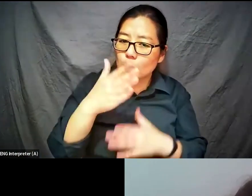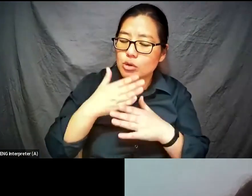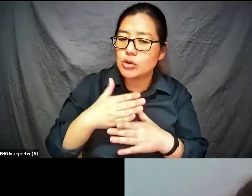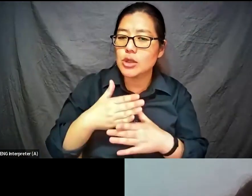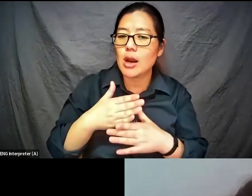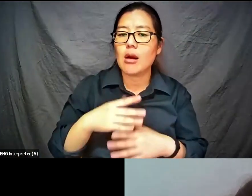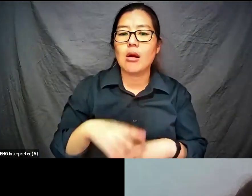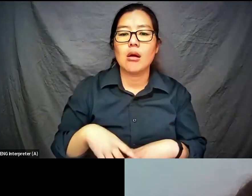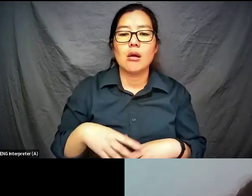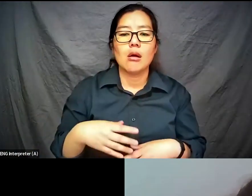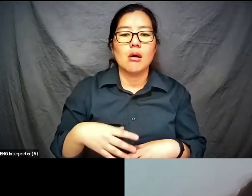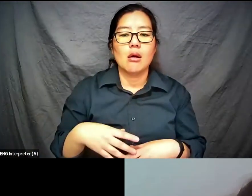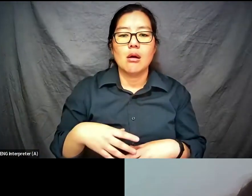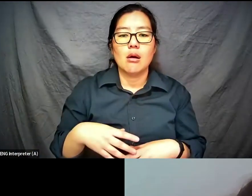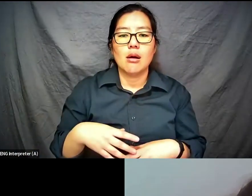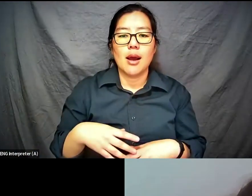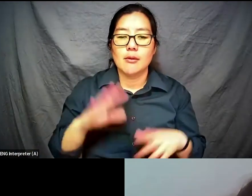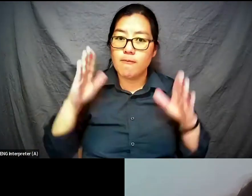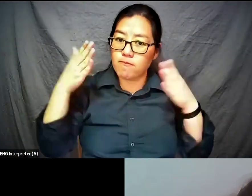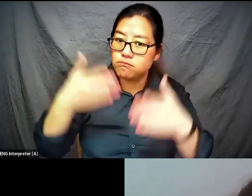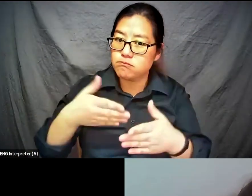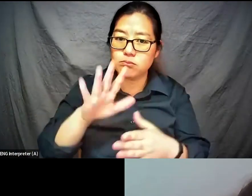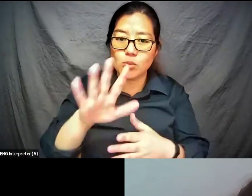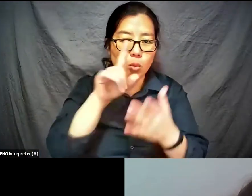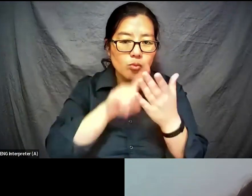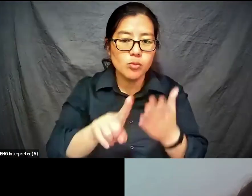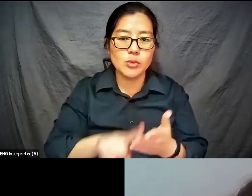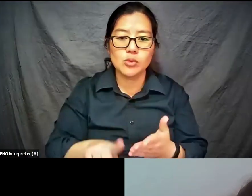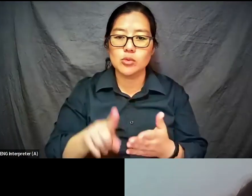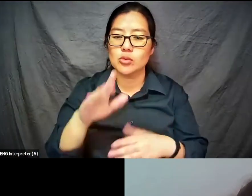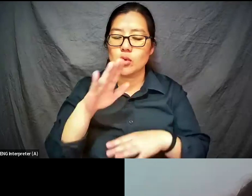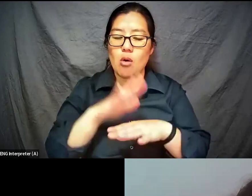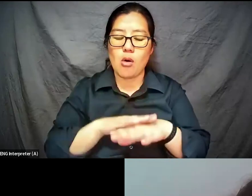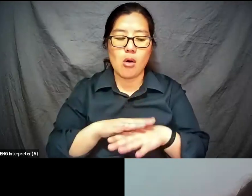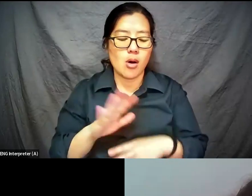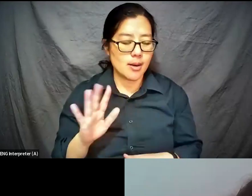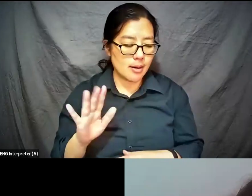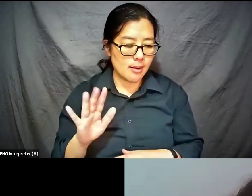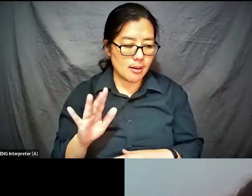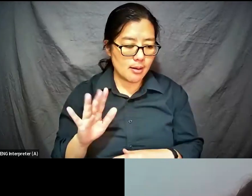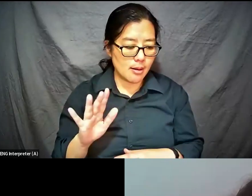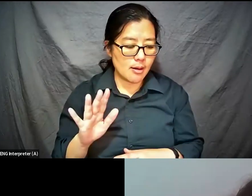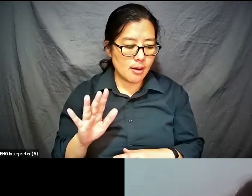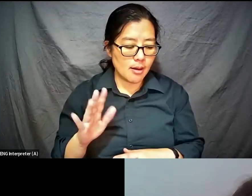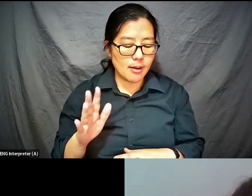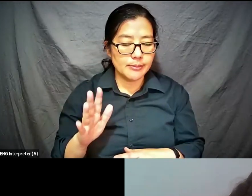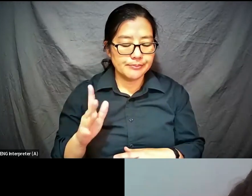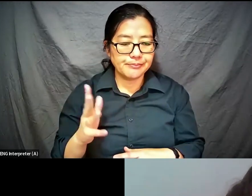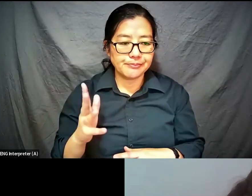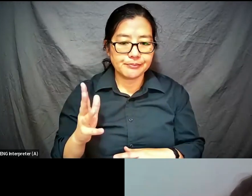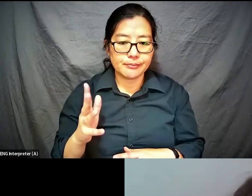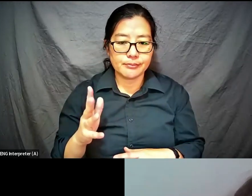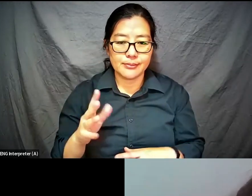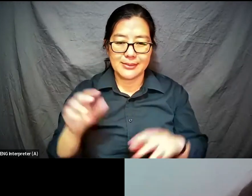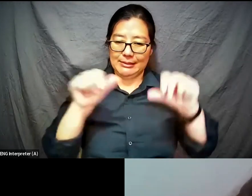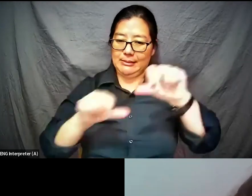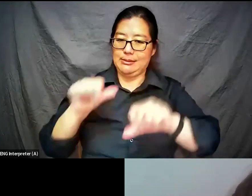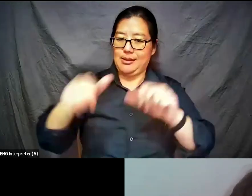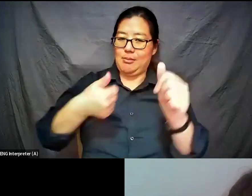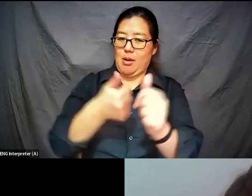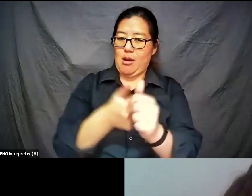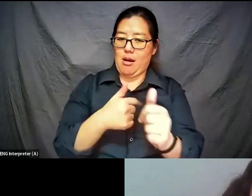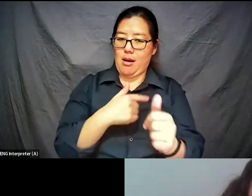practices. And then also I think storytelling can change people. So like after interacting with a